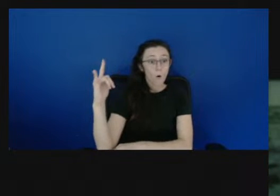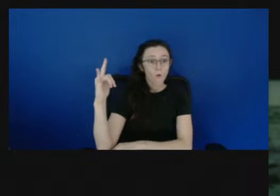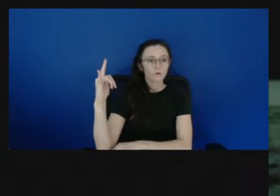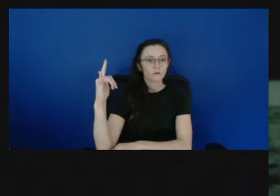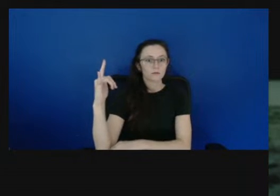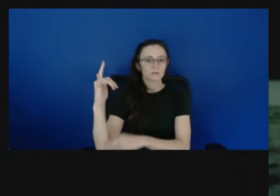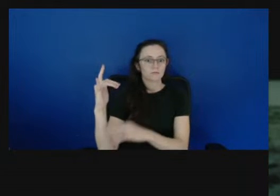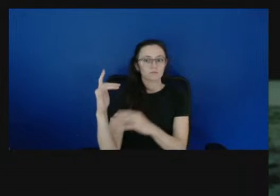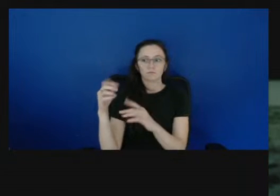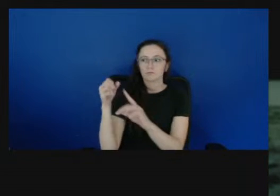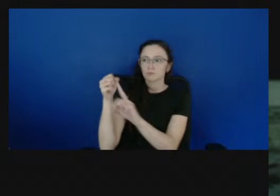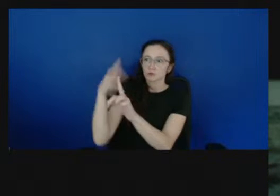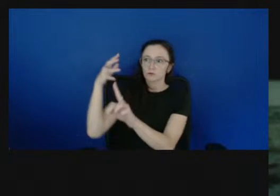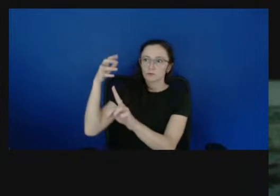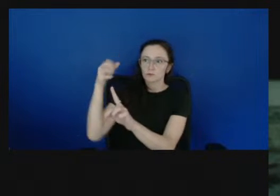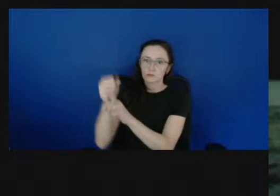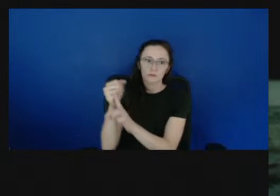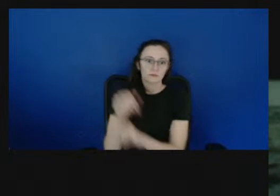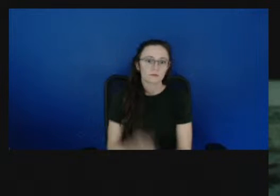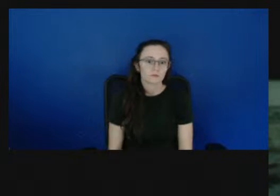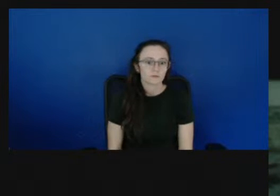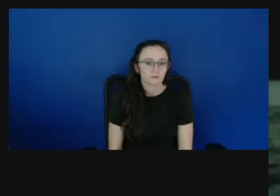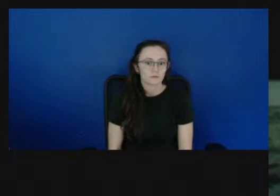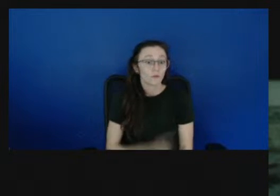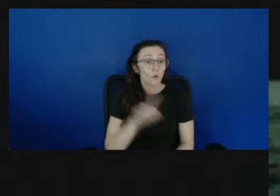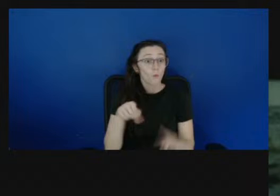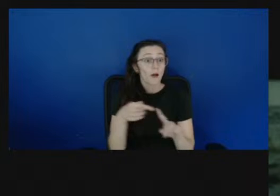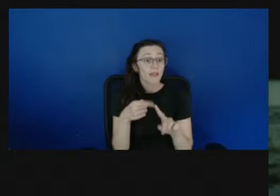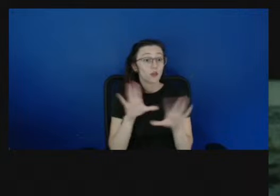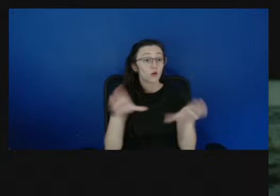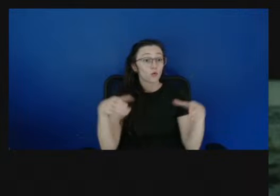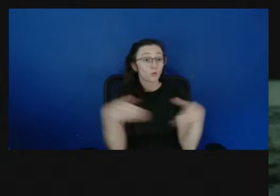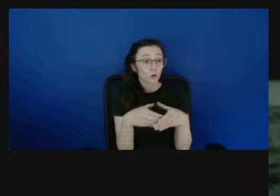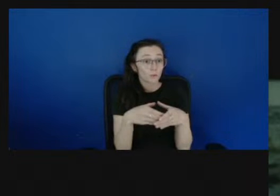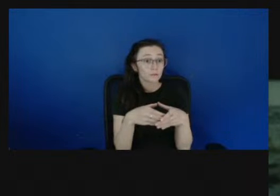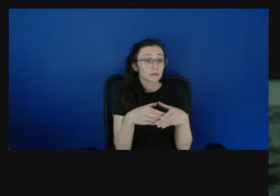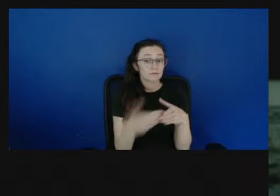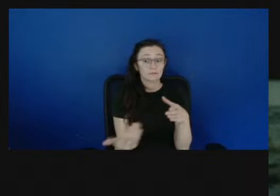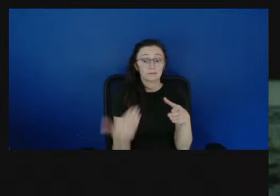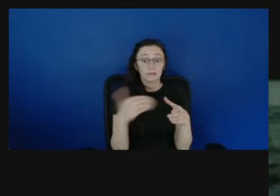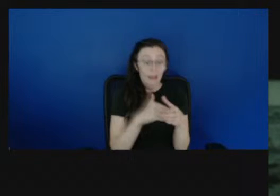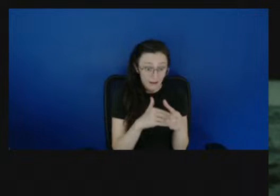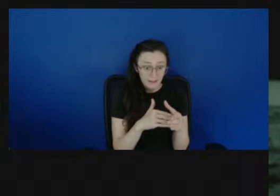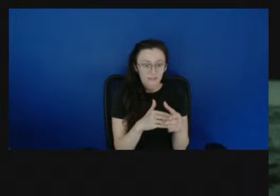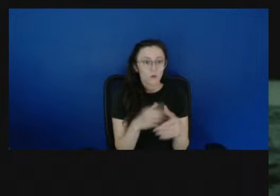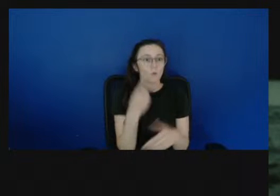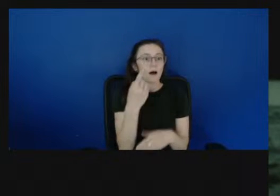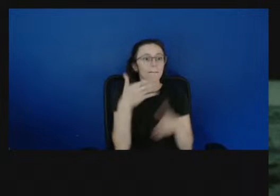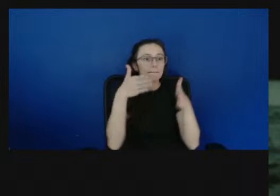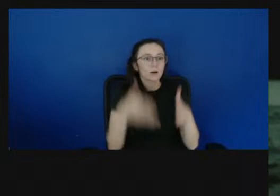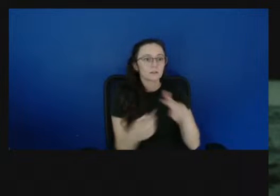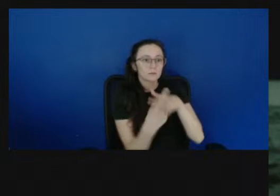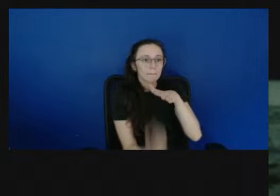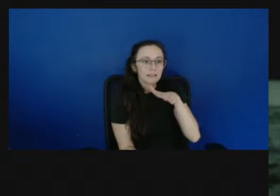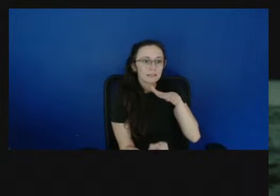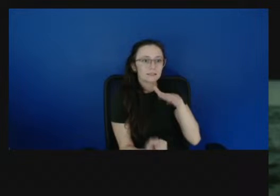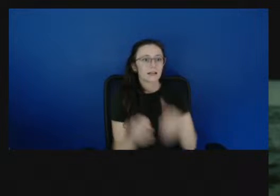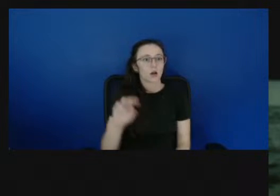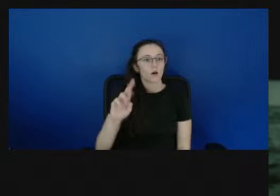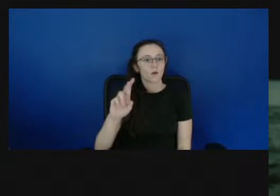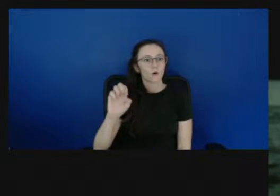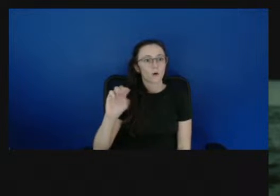When the groups reassembled away from the blast, one person was missing, Truman Taylor. Roy Finch led a party back down to the pit to find